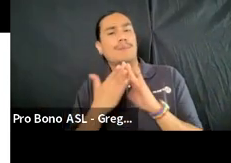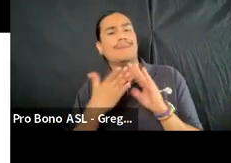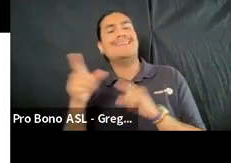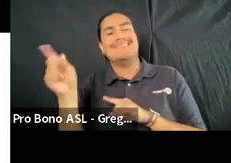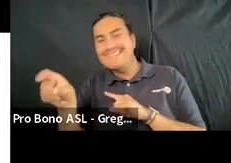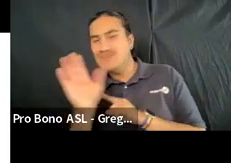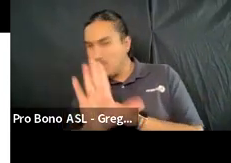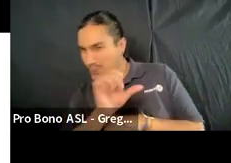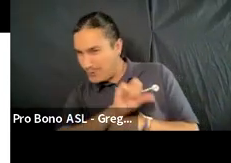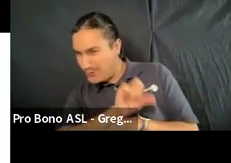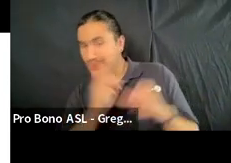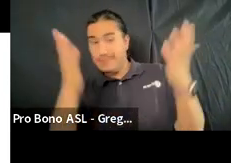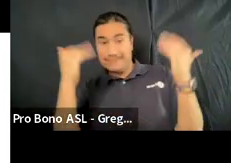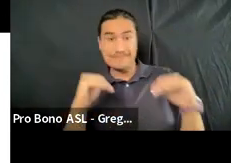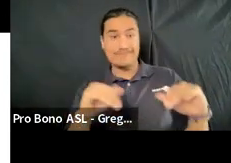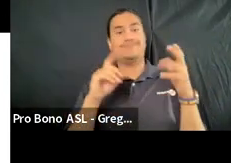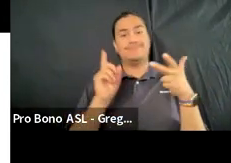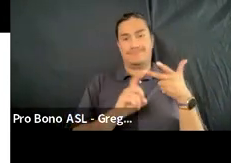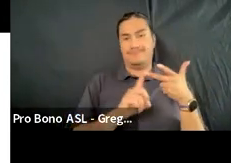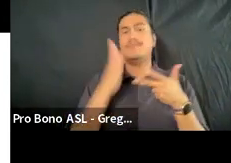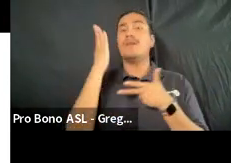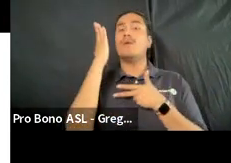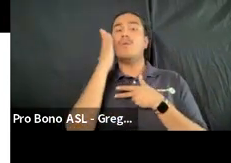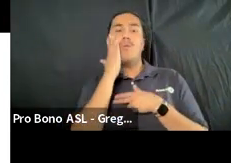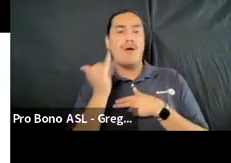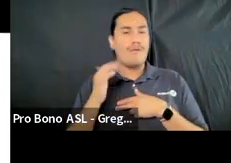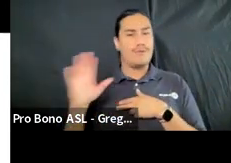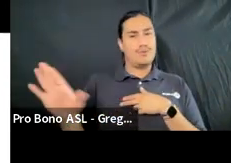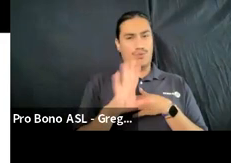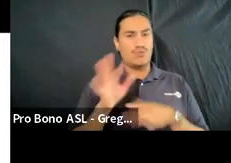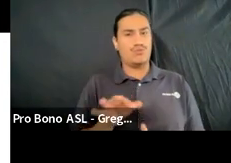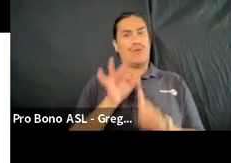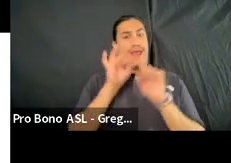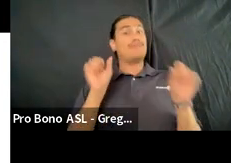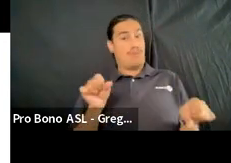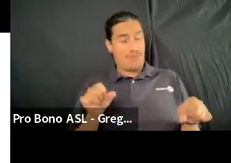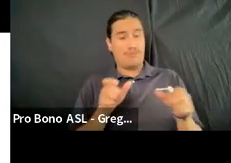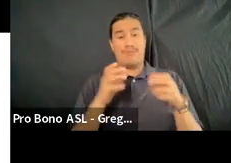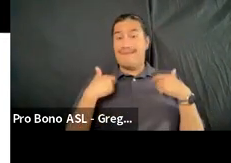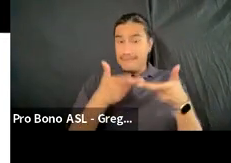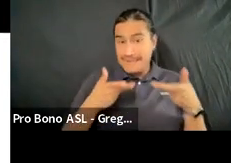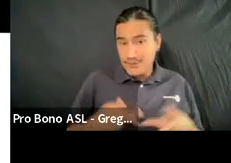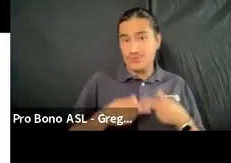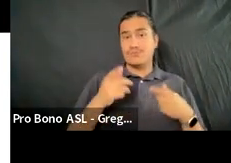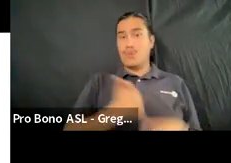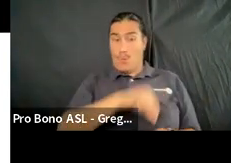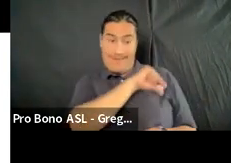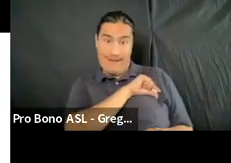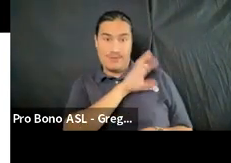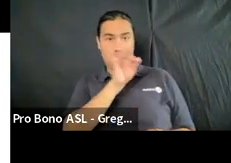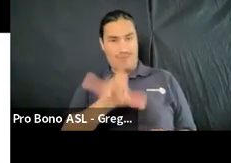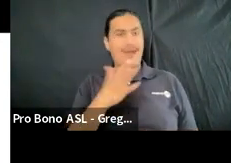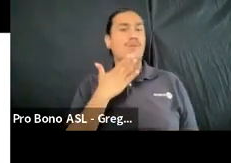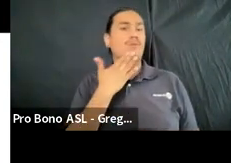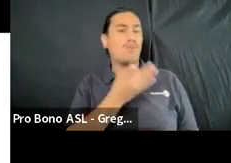work in particular. And then also number three, we're considering, which is why are you uniquely able and positioned or qualified to do